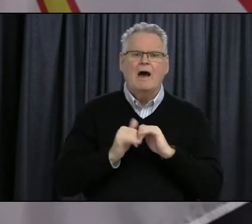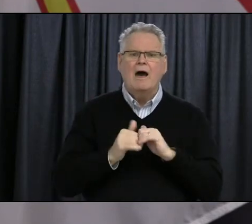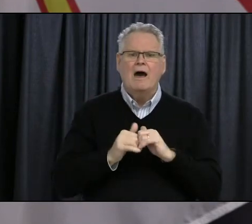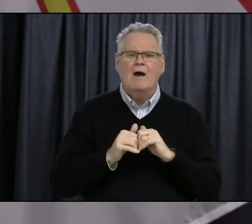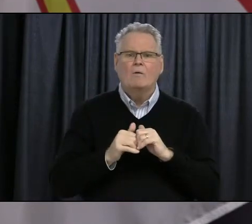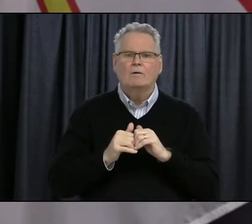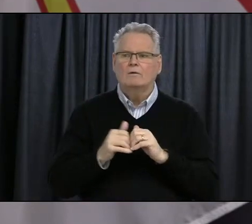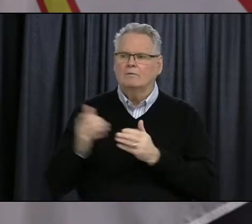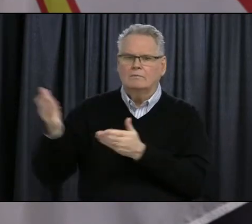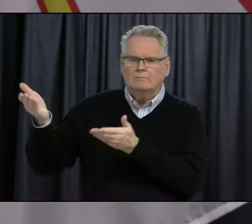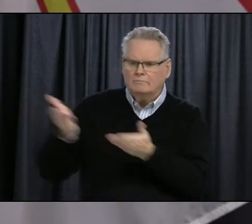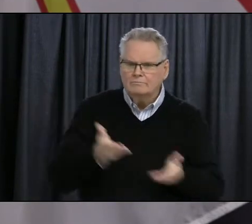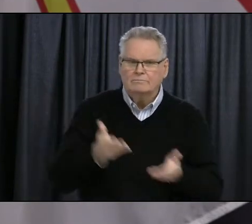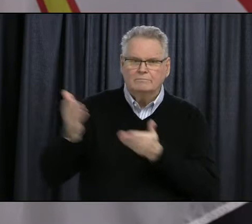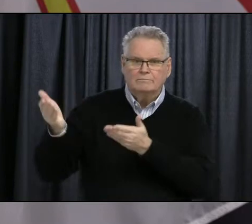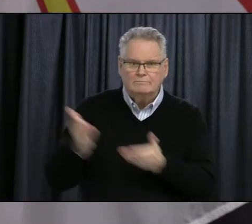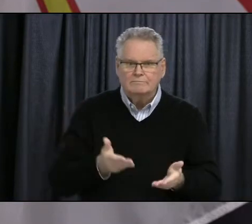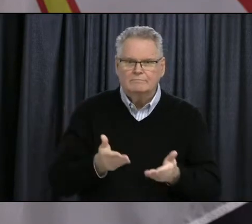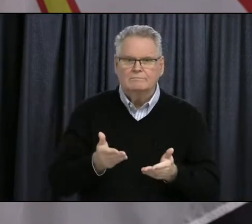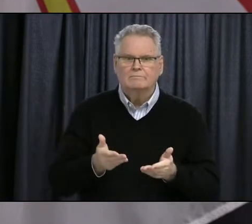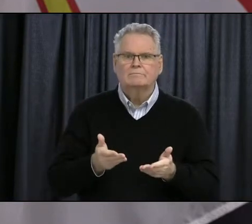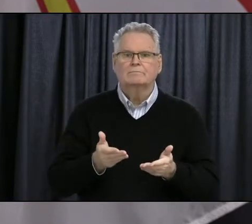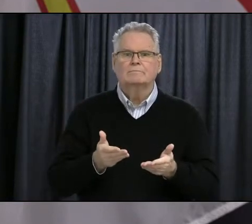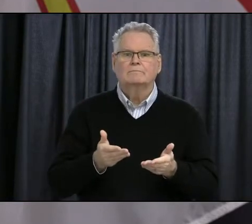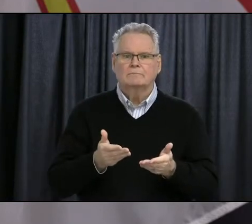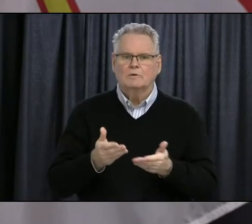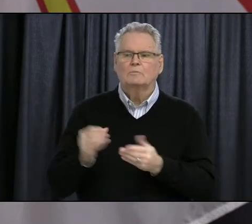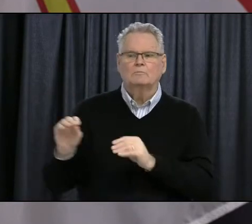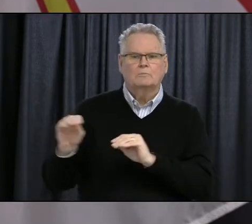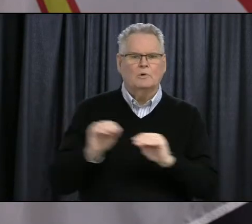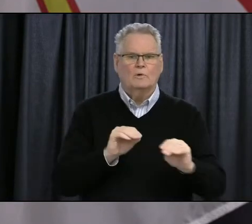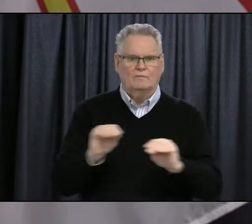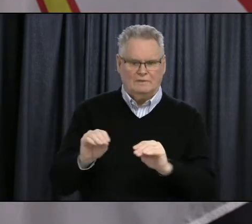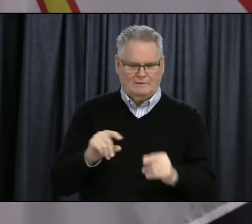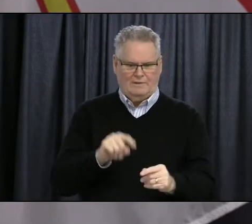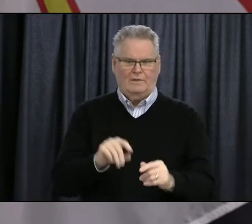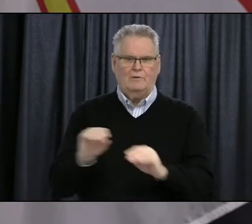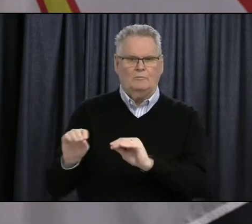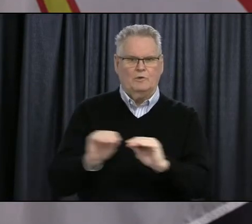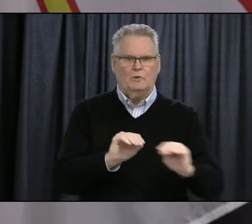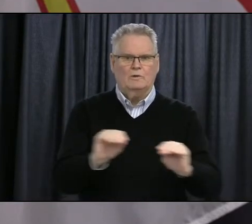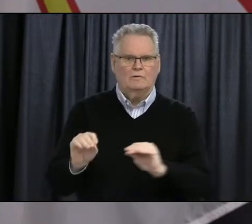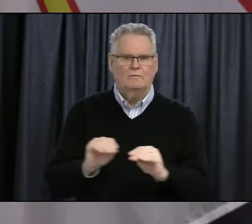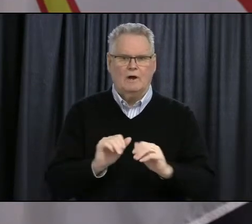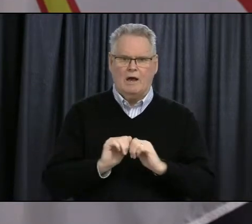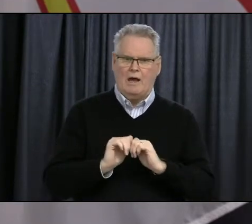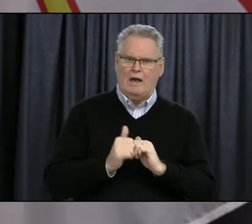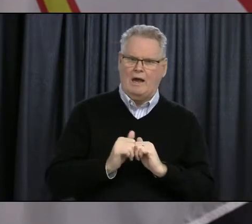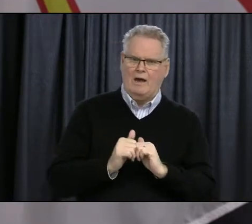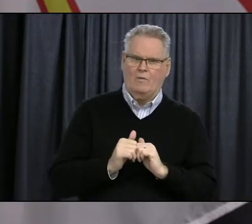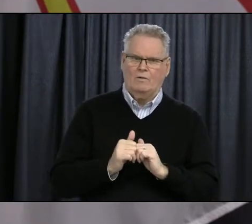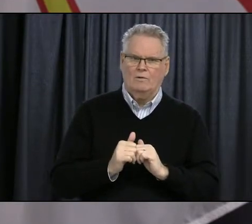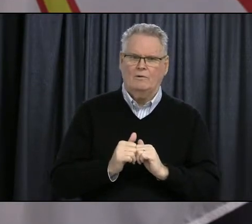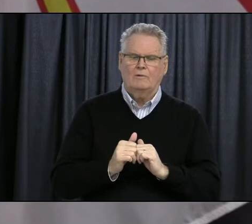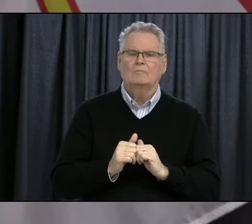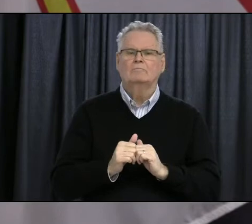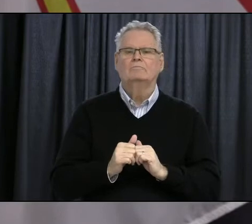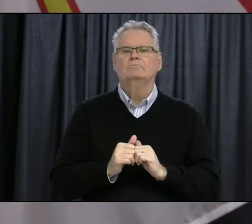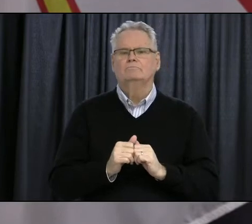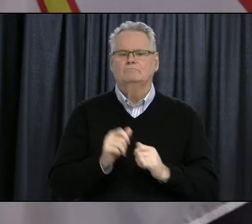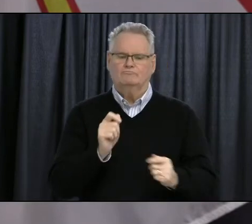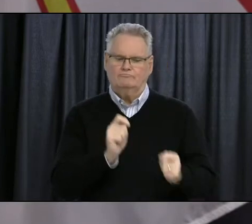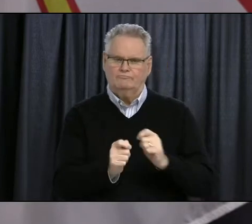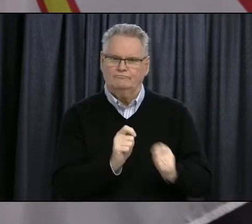and make sure that, we had those safeguards in place. So that gives us a little bit more flexibility about how to do that